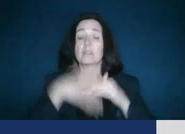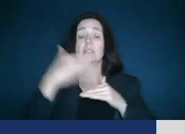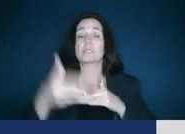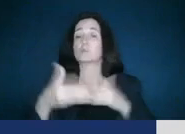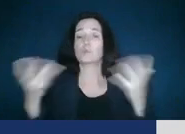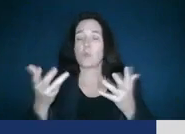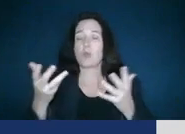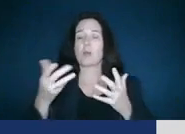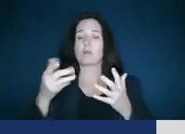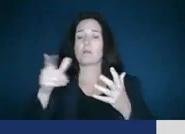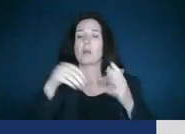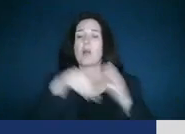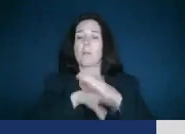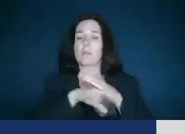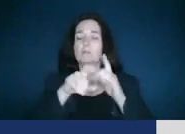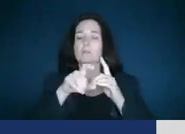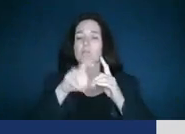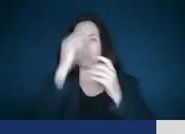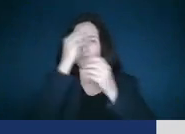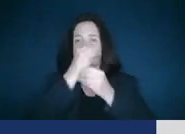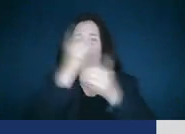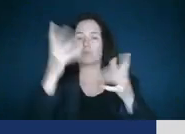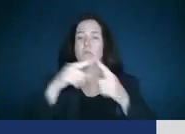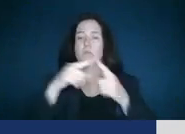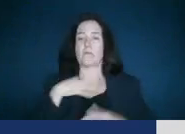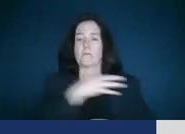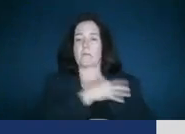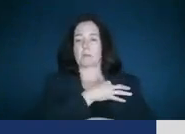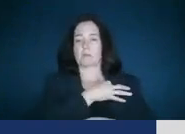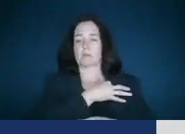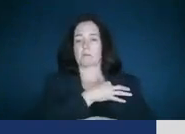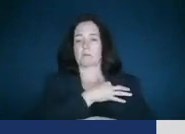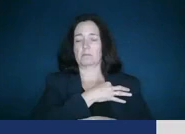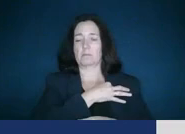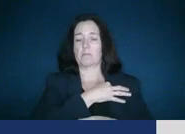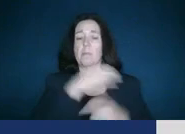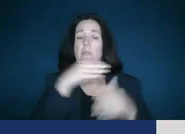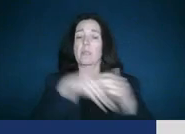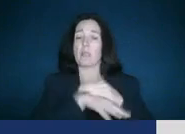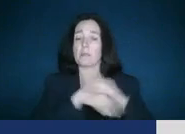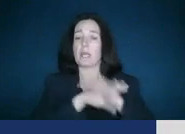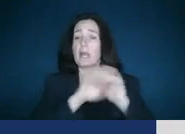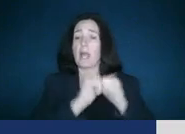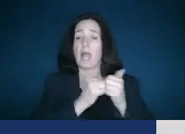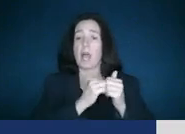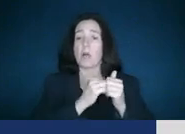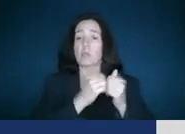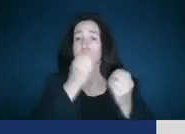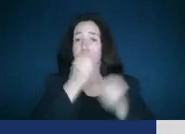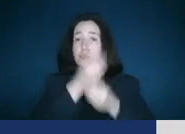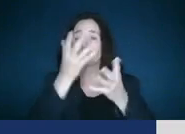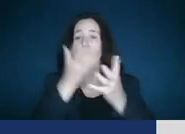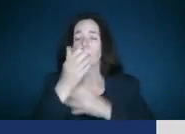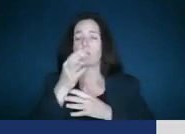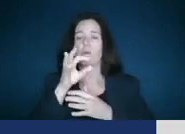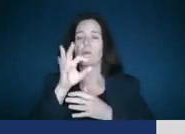for those accommodations to be communicated with faculty members. Accommodations are communicated with faculty through